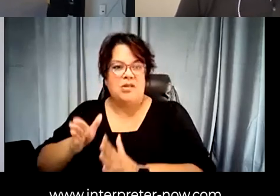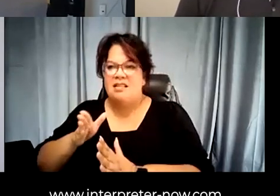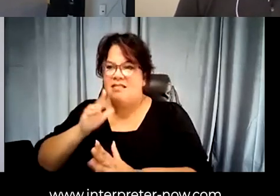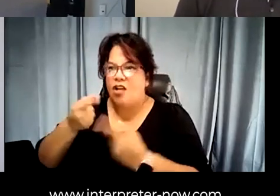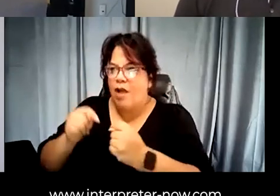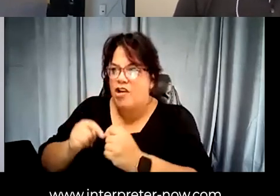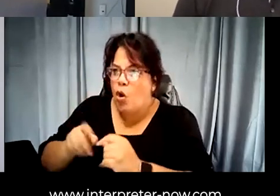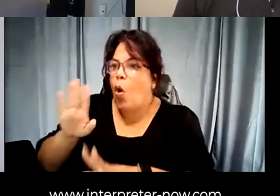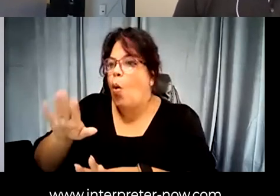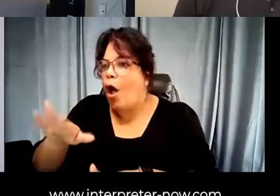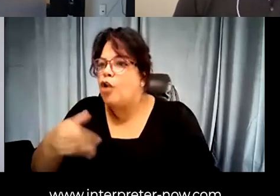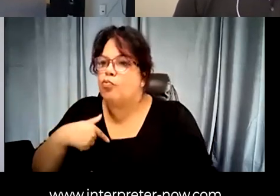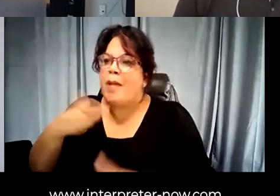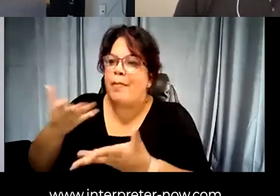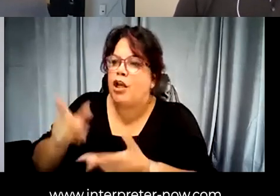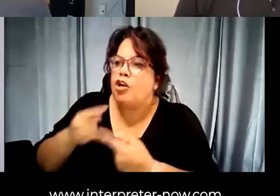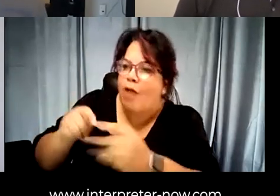because I wasn't broken.